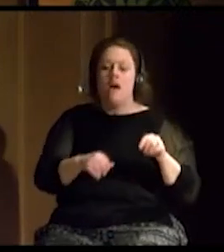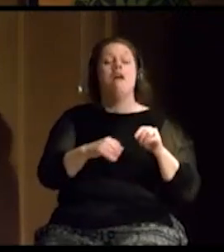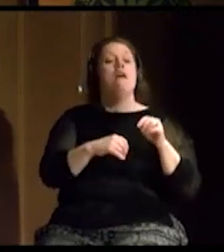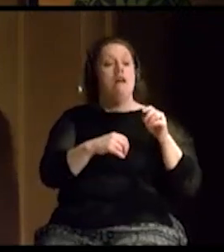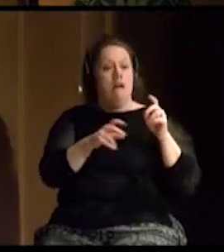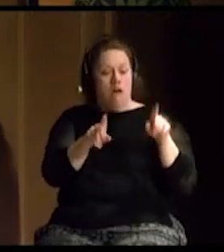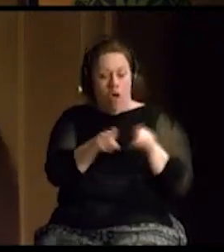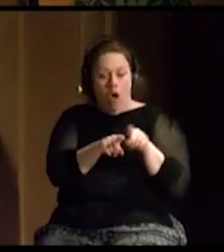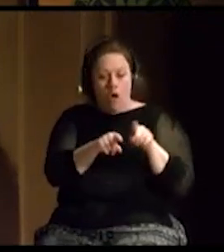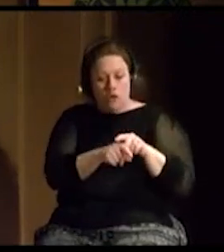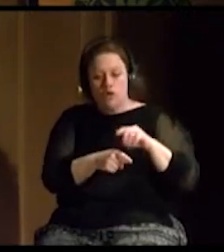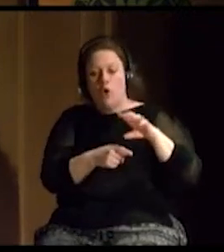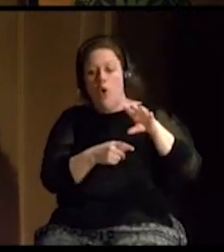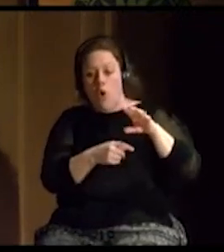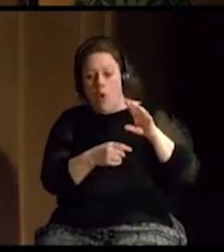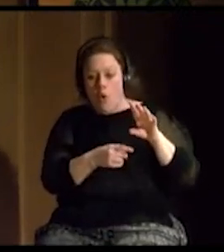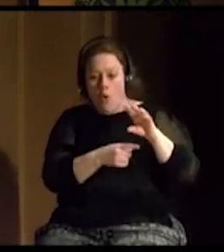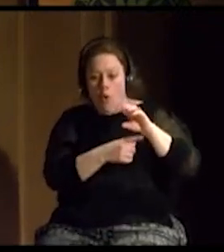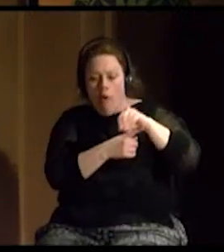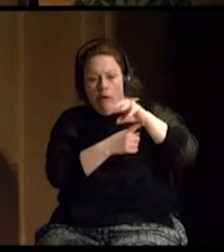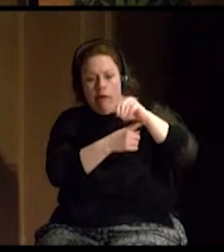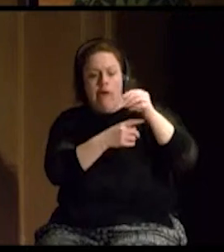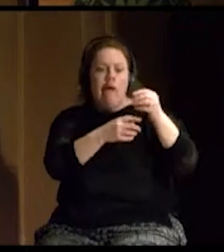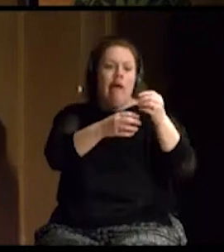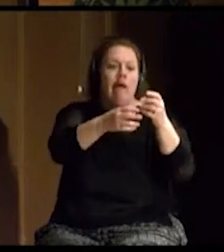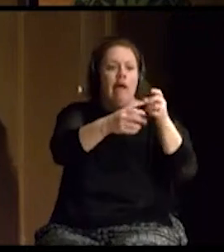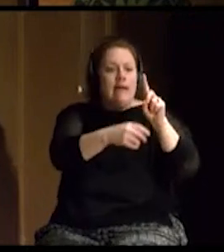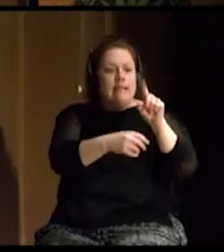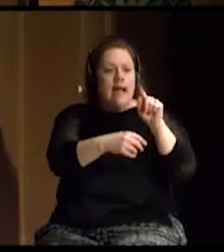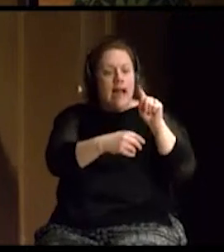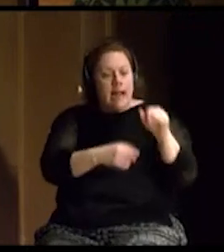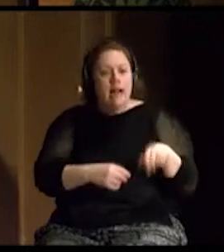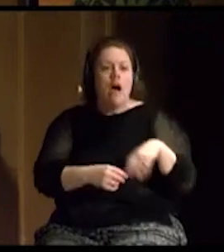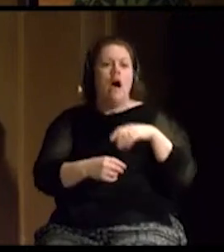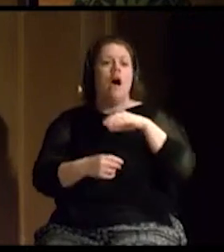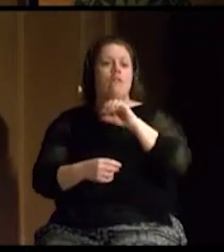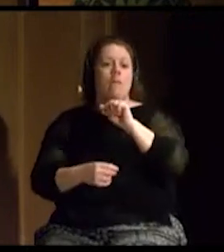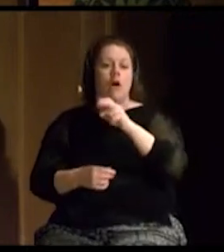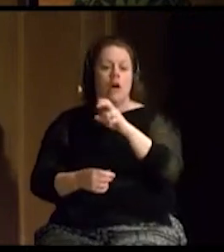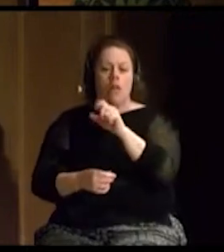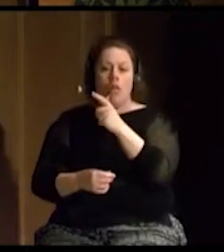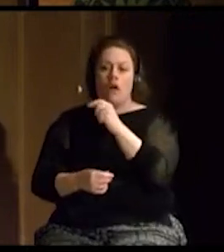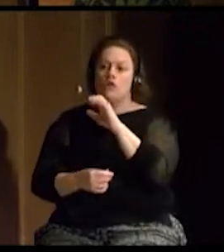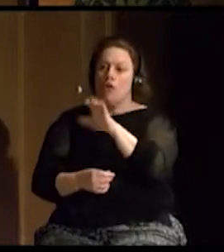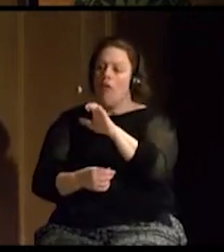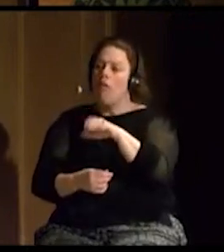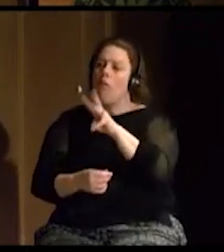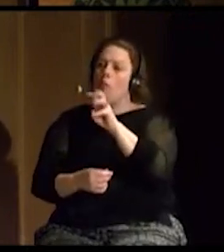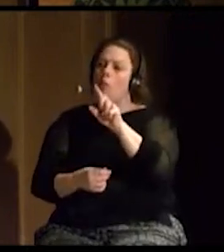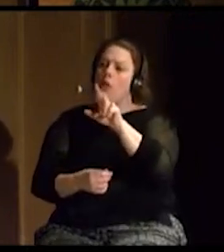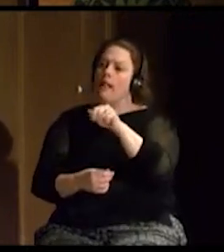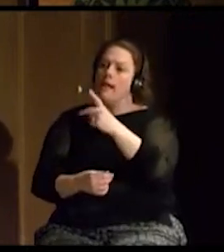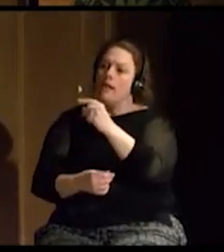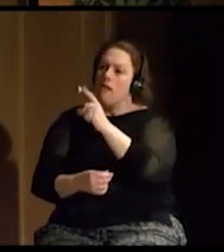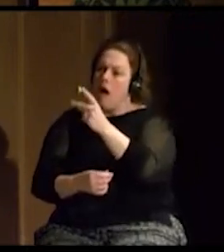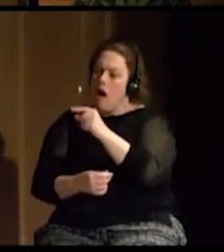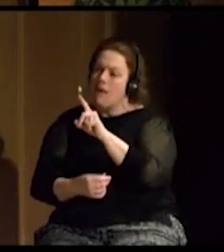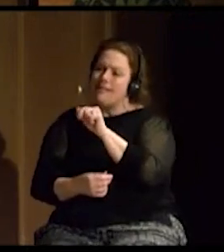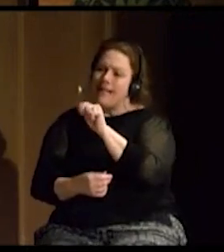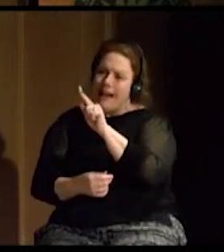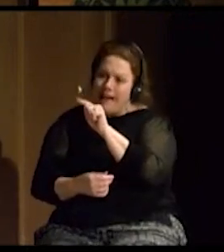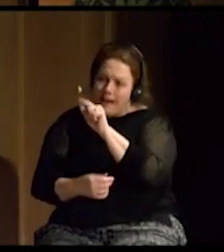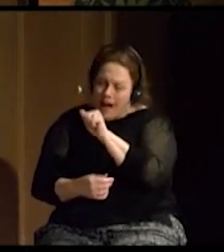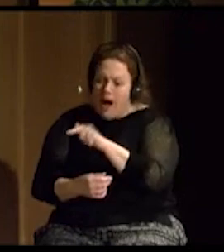had incorporated them with data from archaeological woolly dog skeletons in order to create this